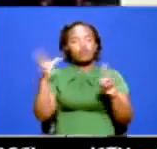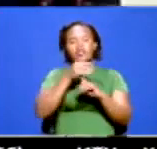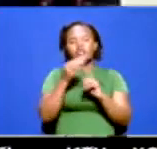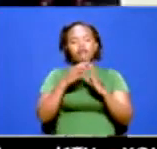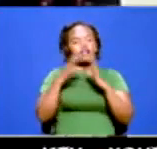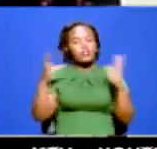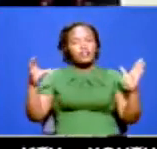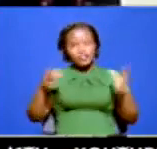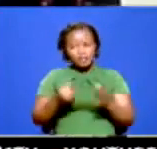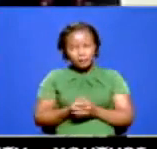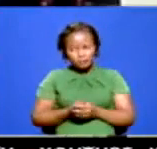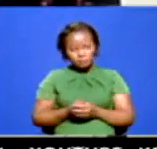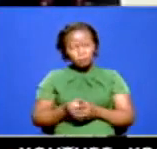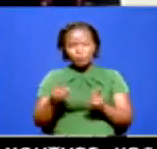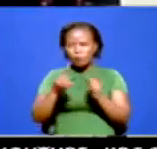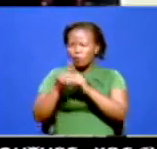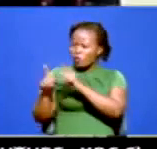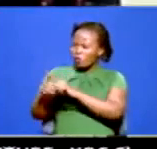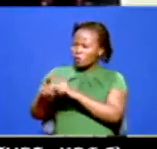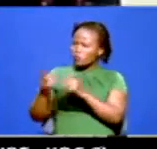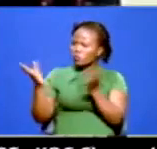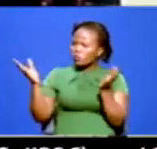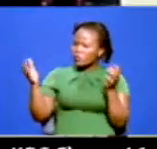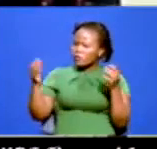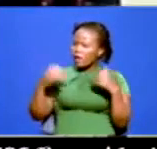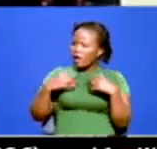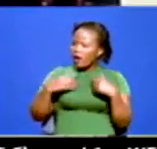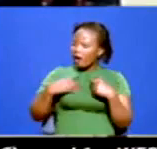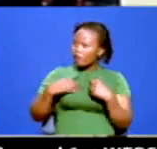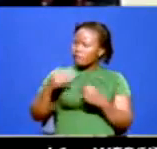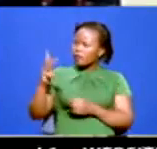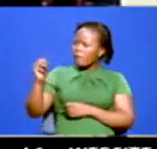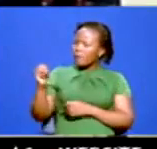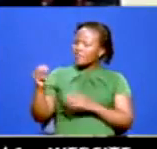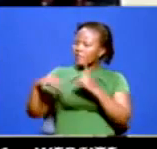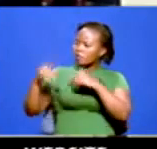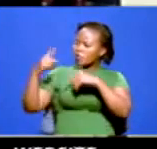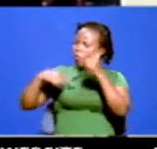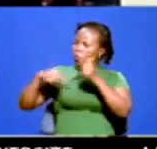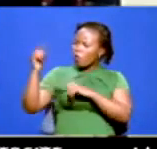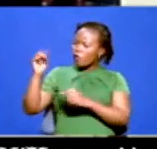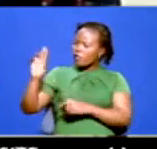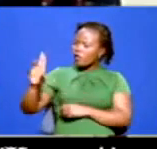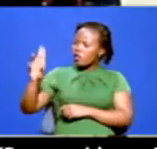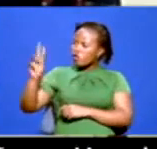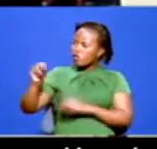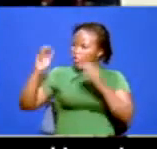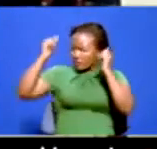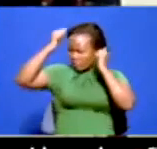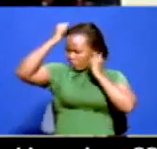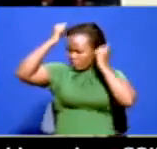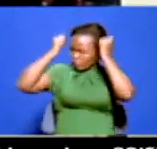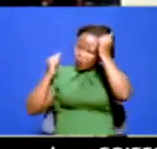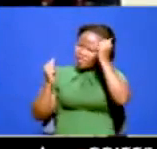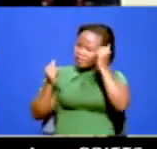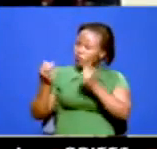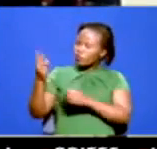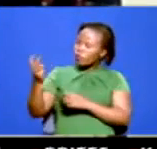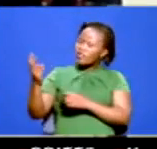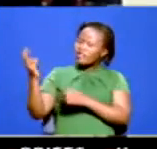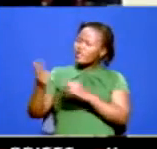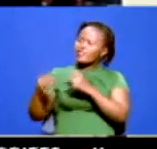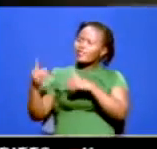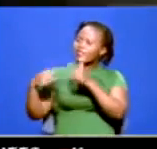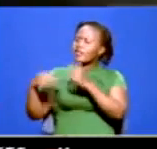aware that Major Steplin Nyaboge won the UN Military Gender Advocate of the Year 2020 award. Right. Which of course